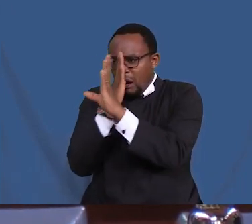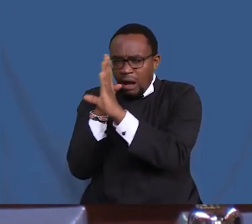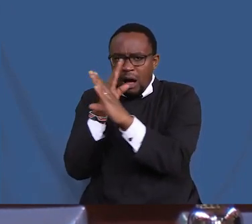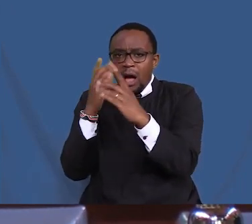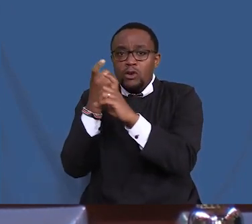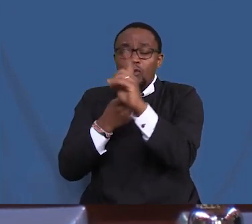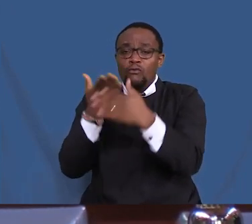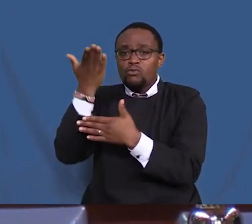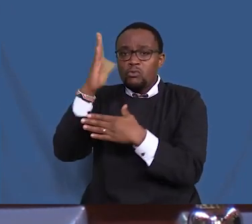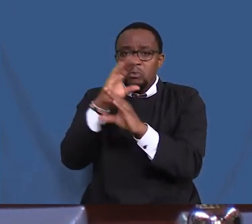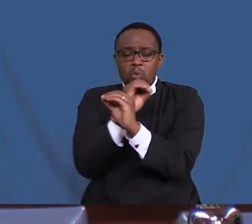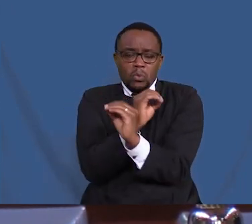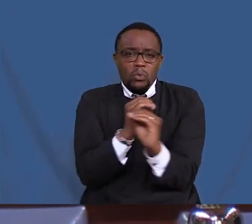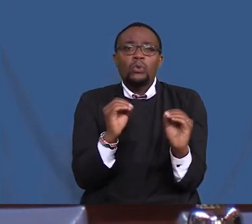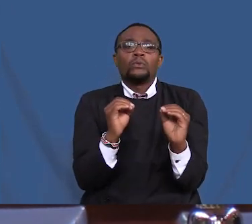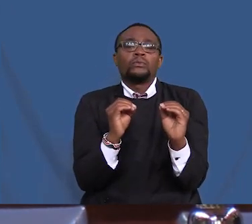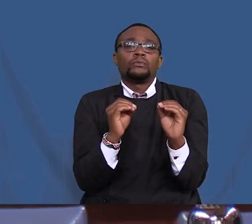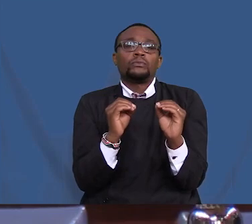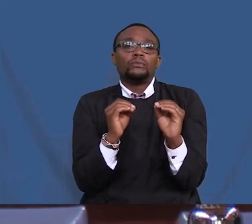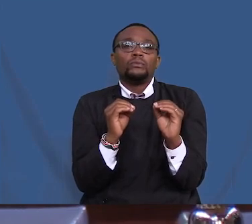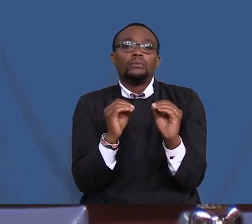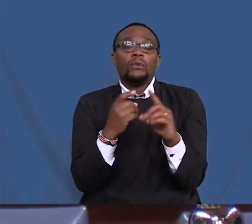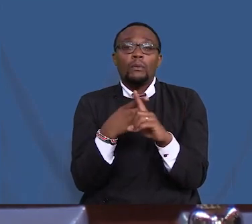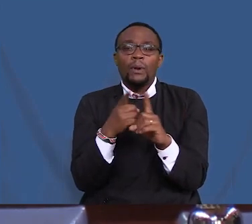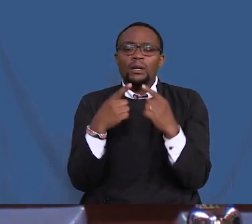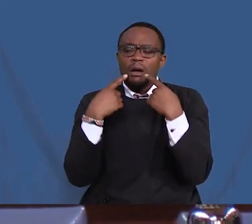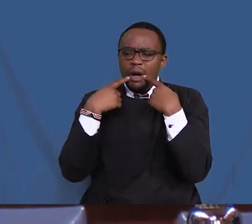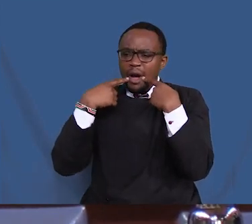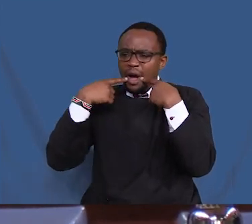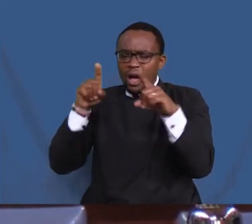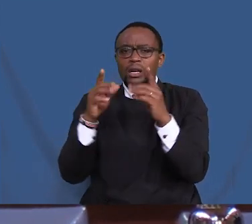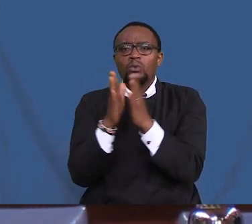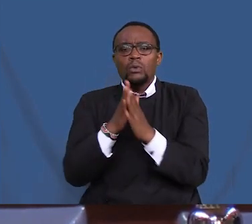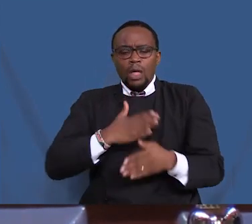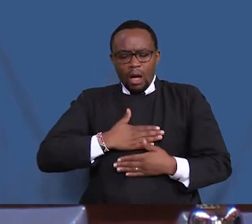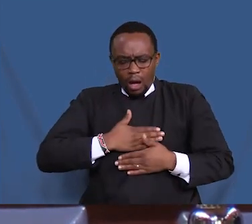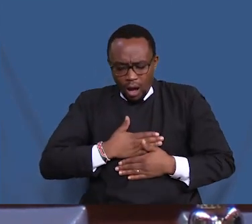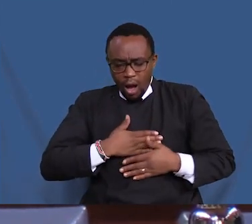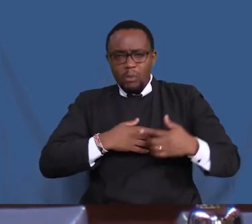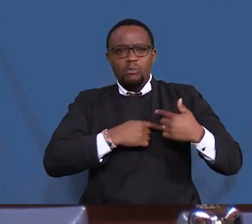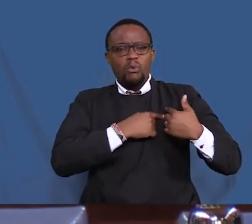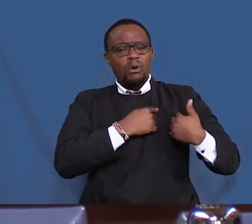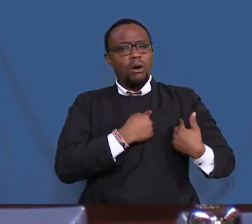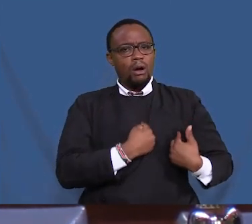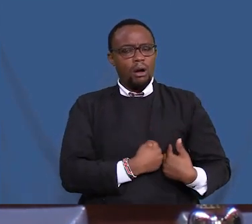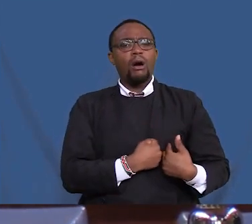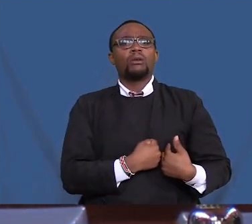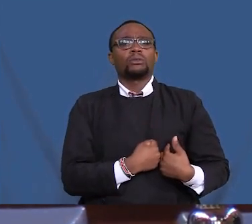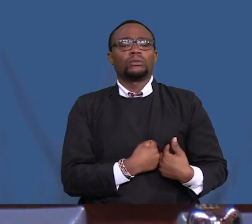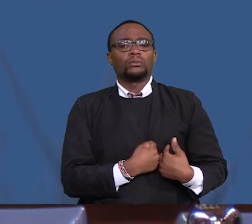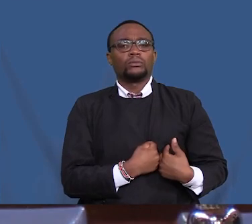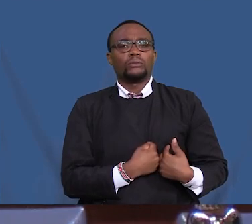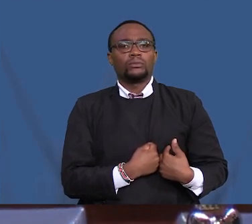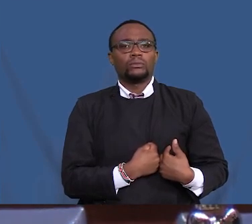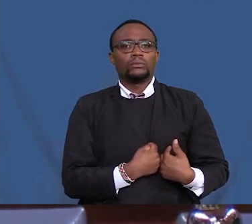of Almighty God, our Heavenly Father, but confess them with an humble, lowly, penitent, and obedient